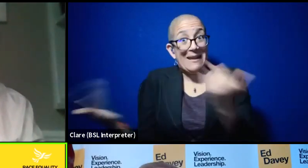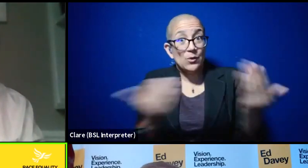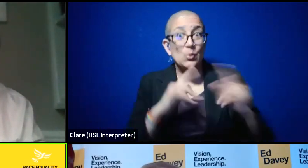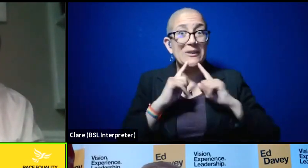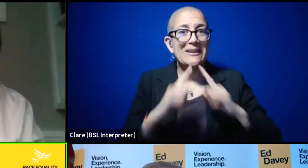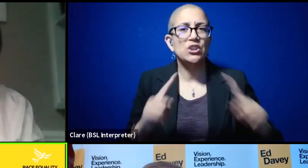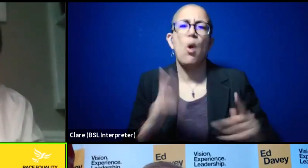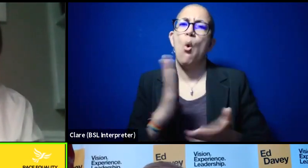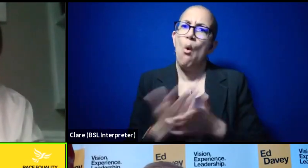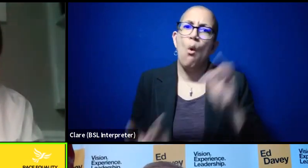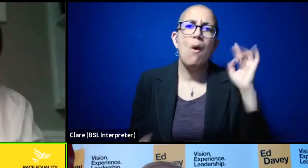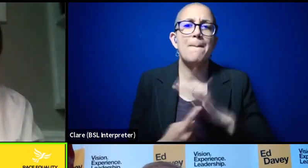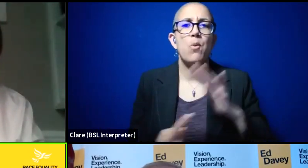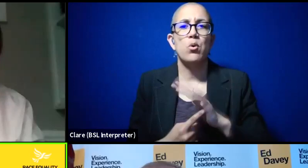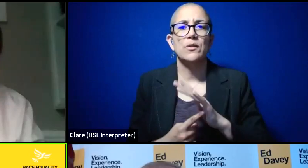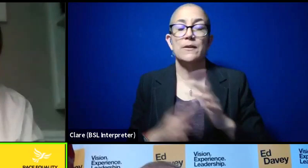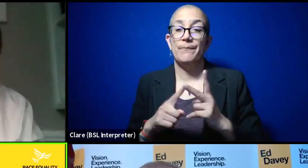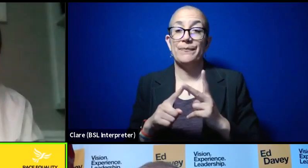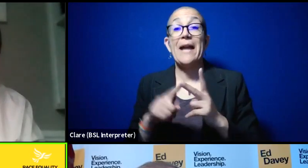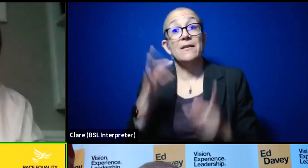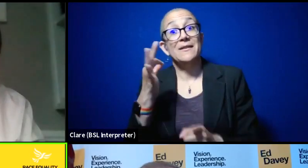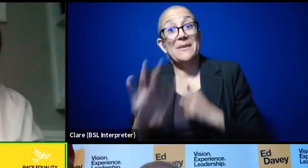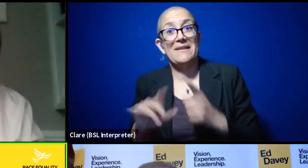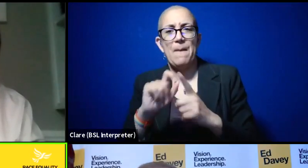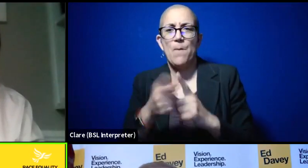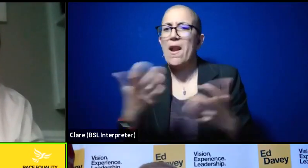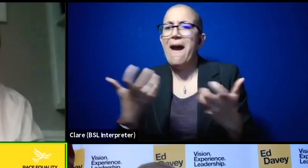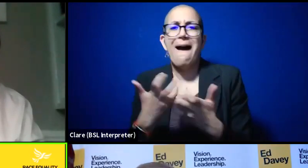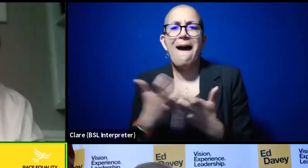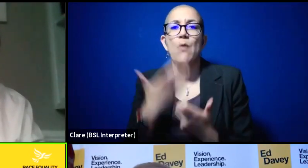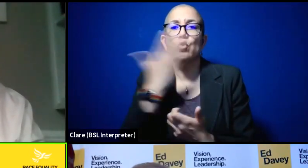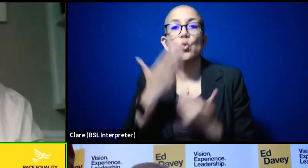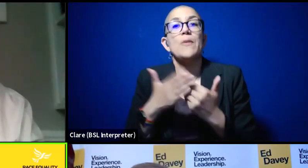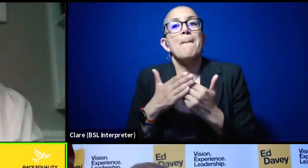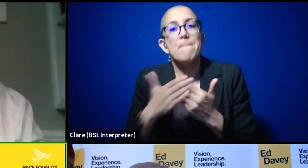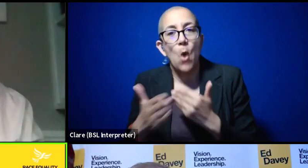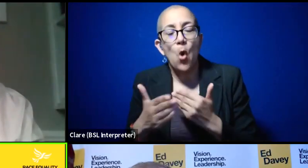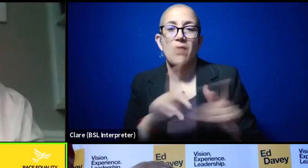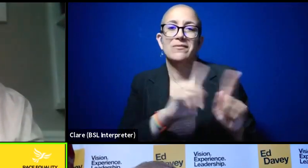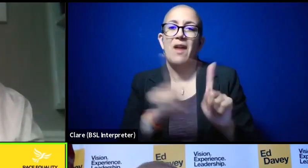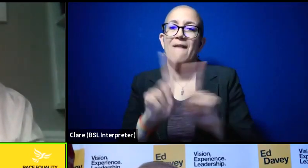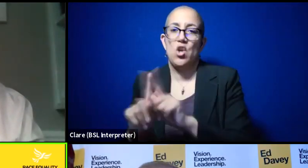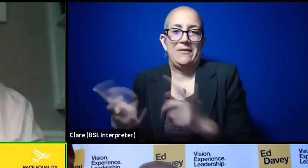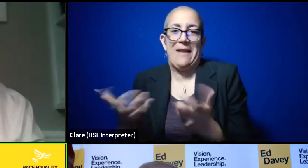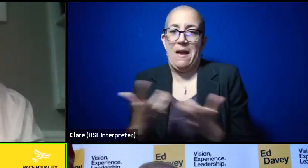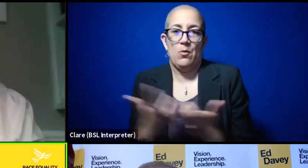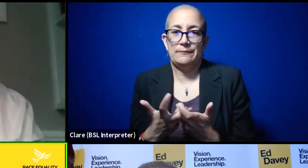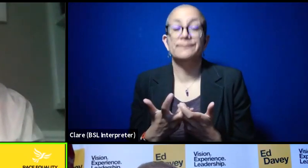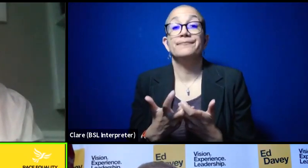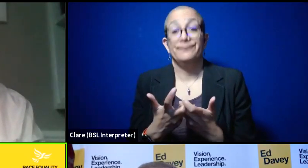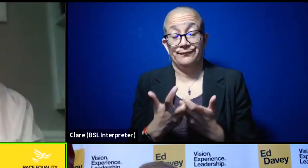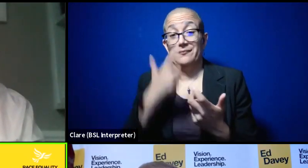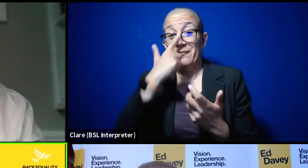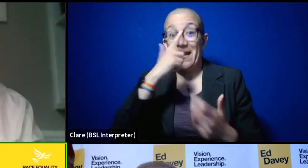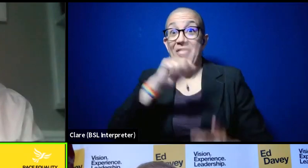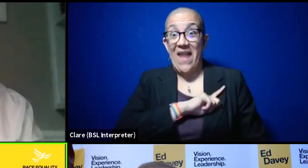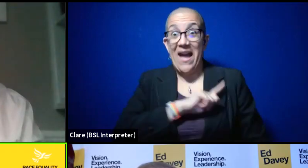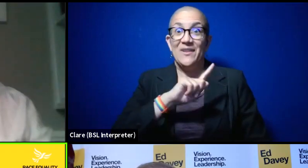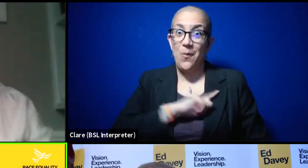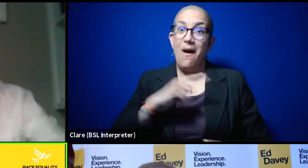And to the specific point about how do we make schools more diverse, frankly, this is why I'm